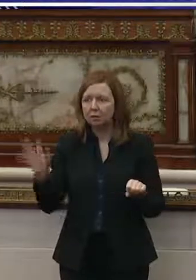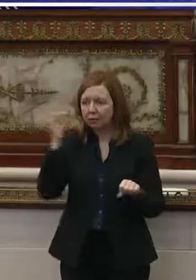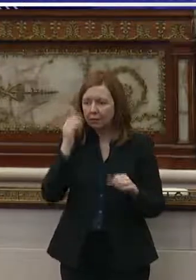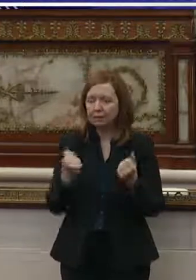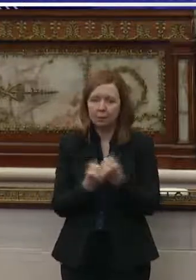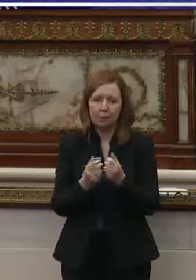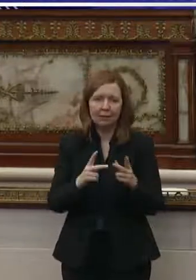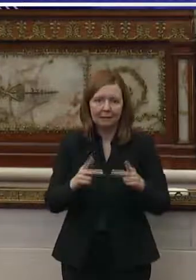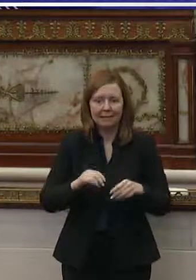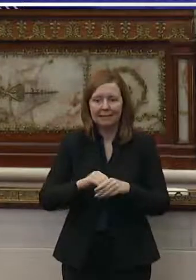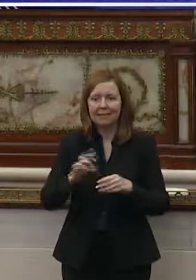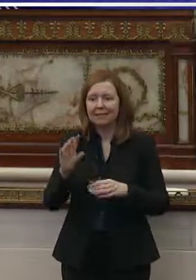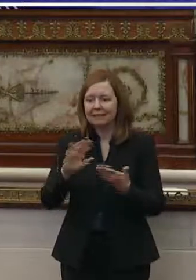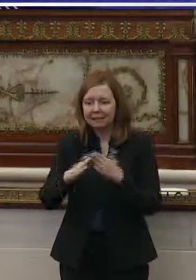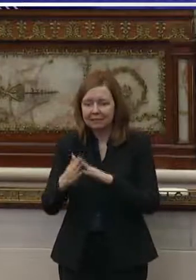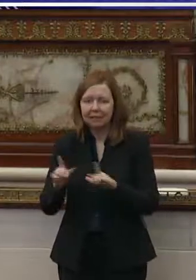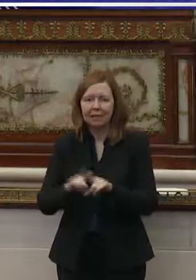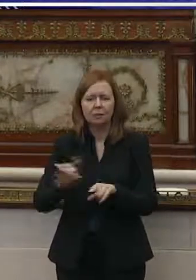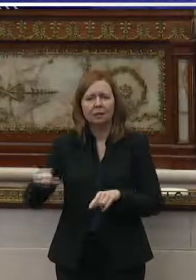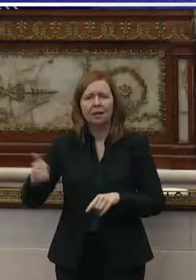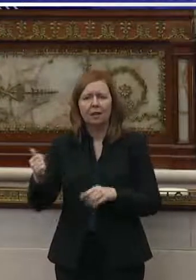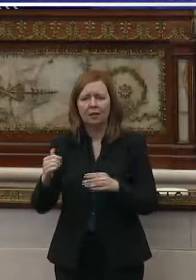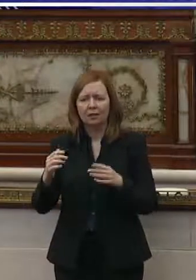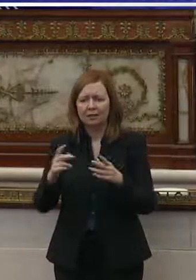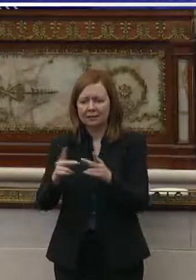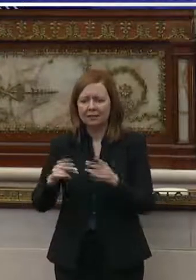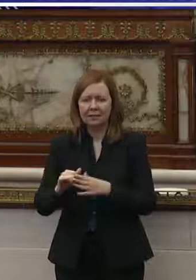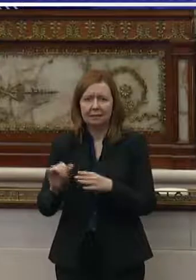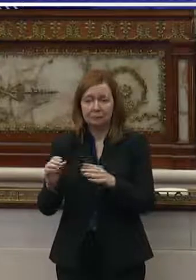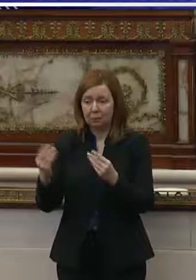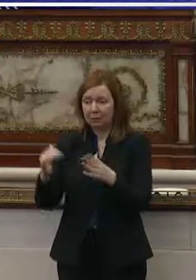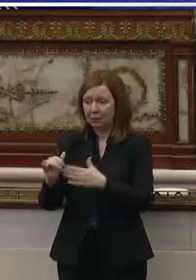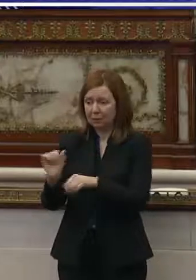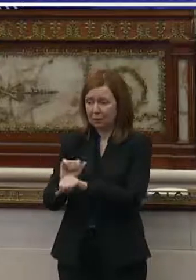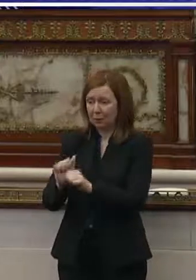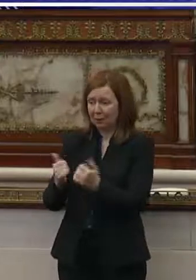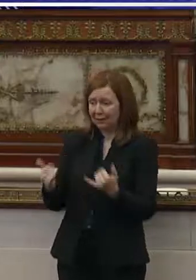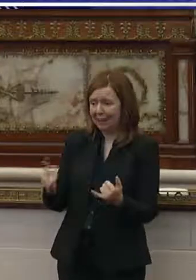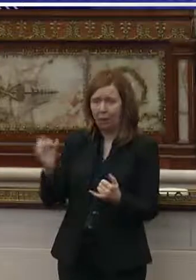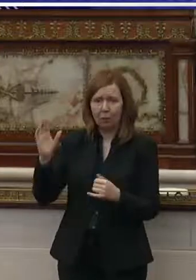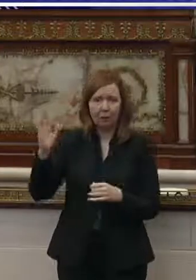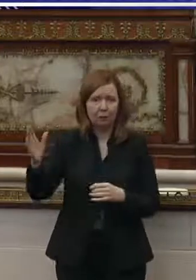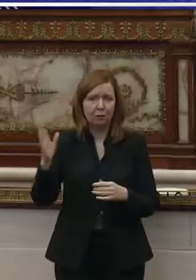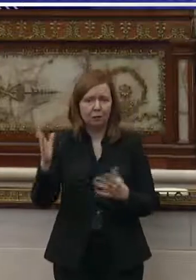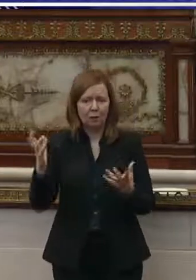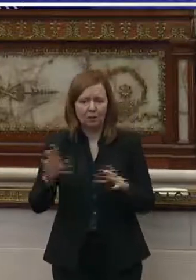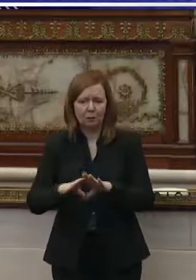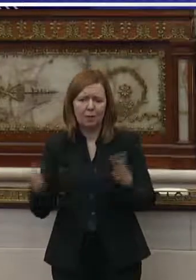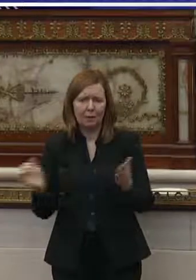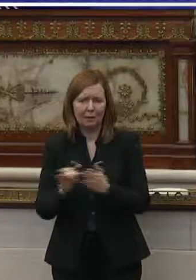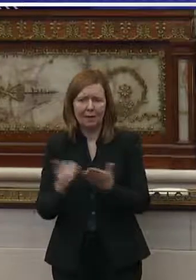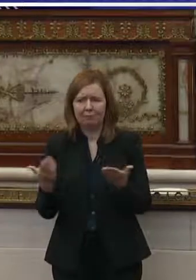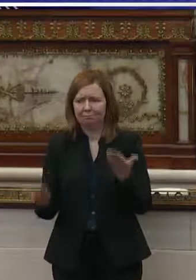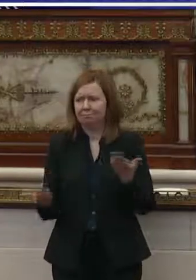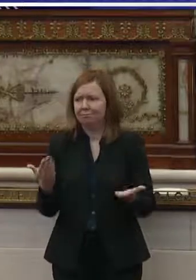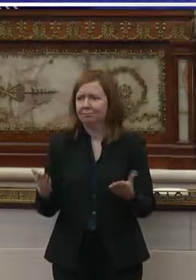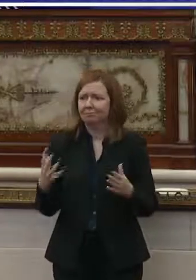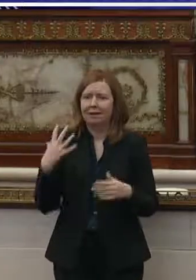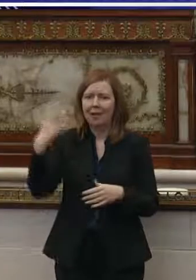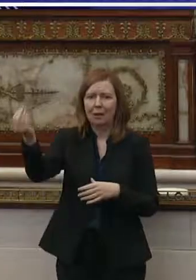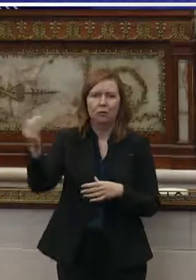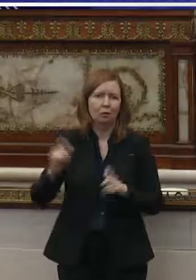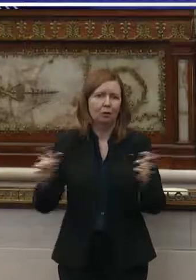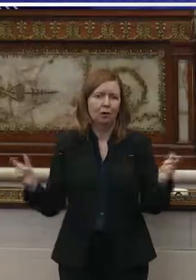sites in the city, as well as other sites that providers that we work with now or will work with in the future will want to open that could potentially be outdoor